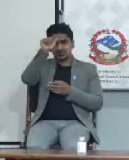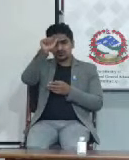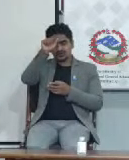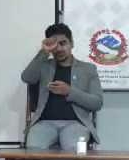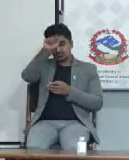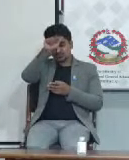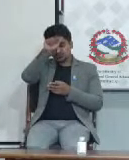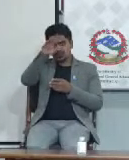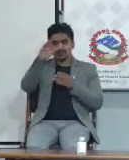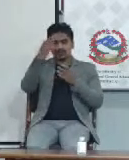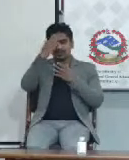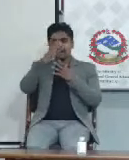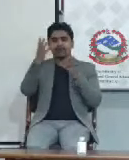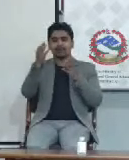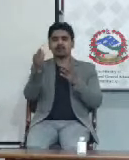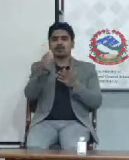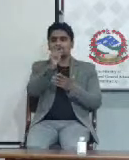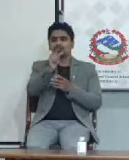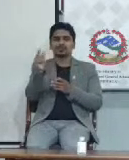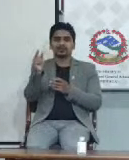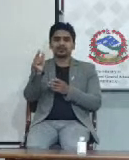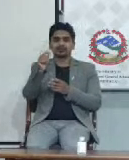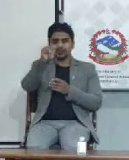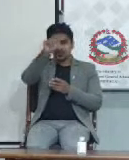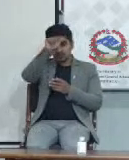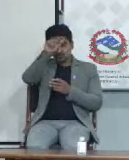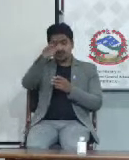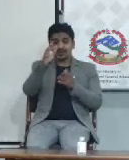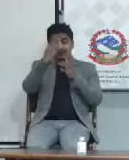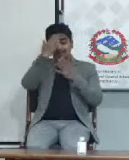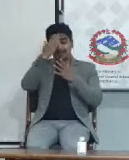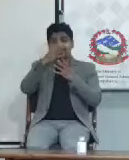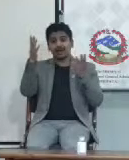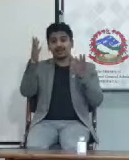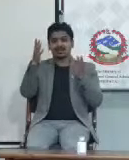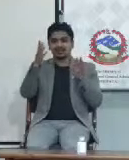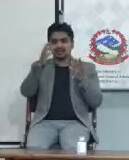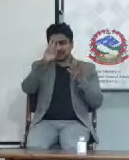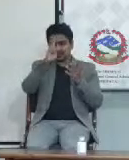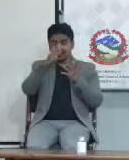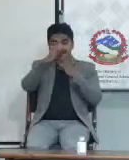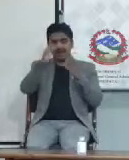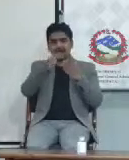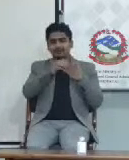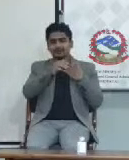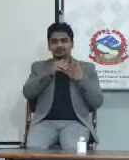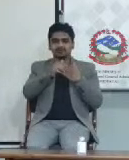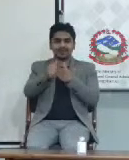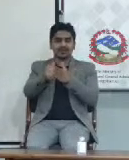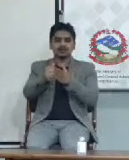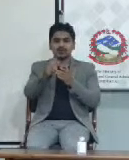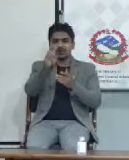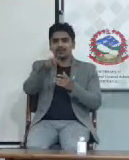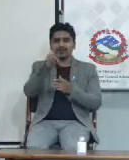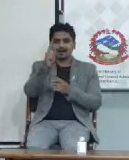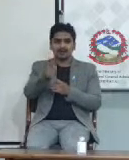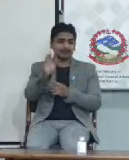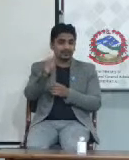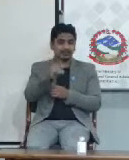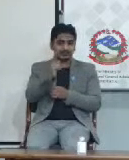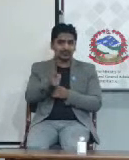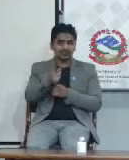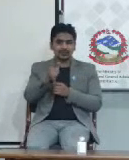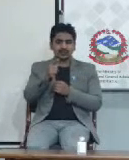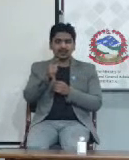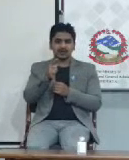because now we are in a. Interestingly, what happens is the same things. The right informations are gradually spread, but